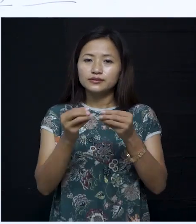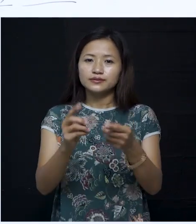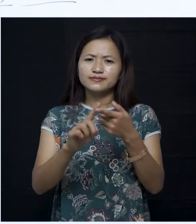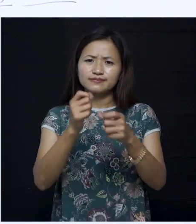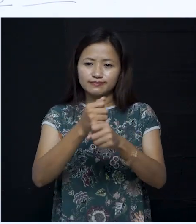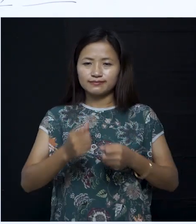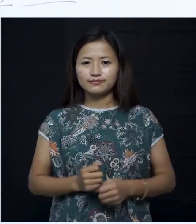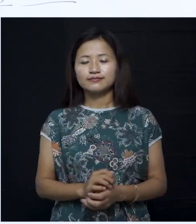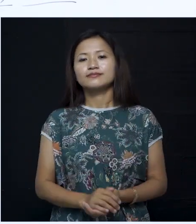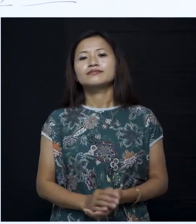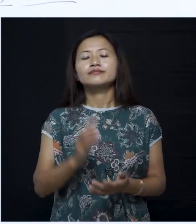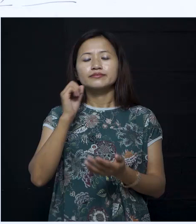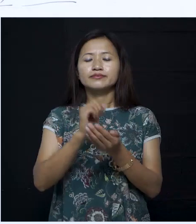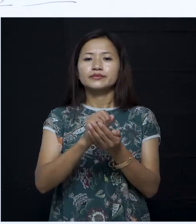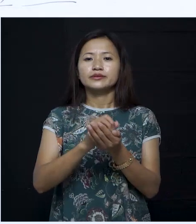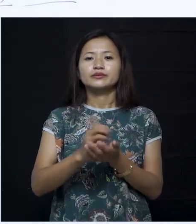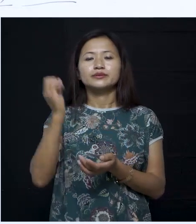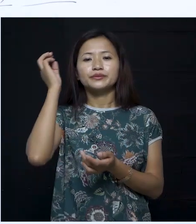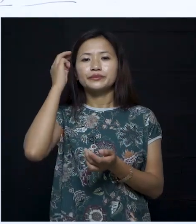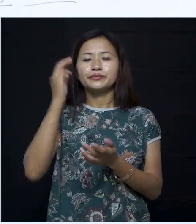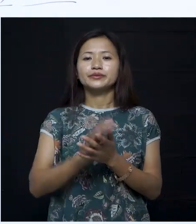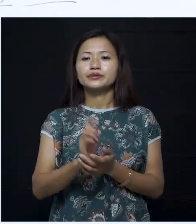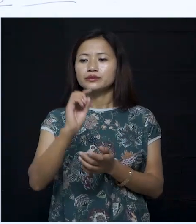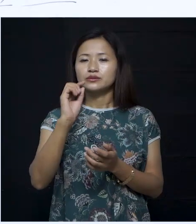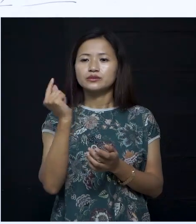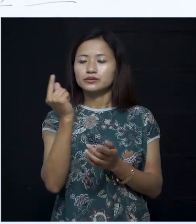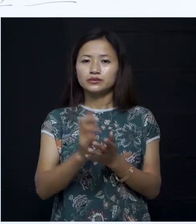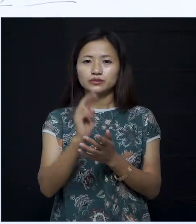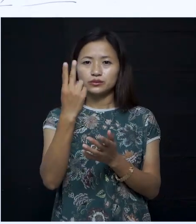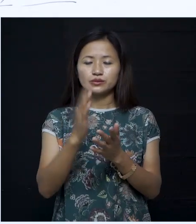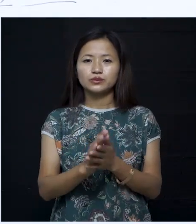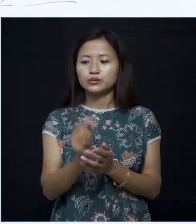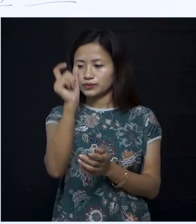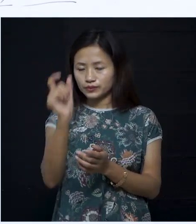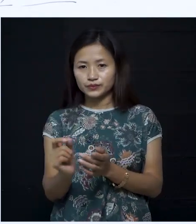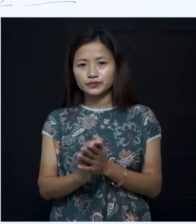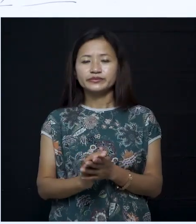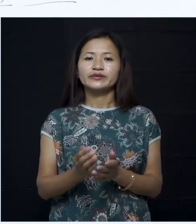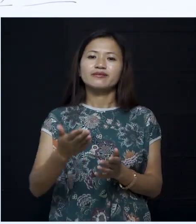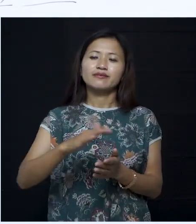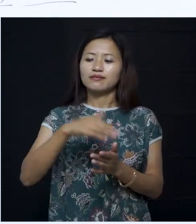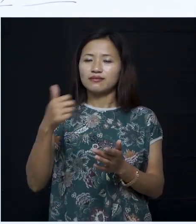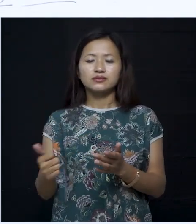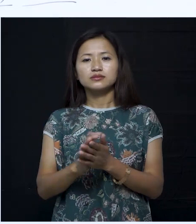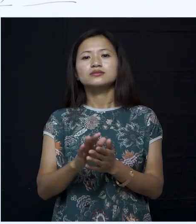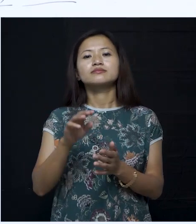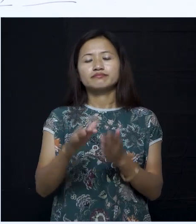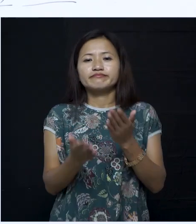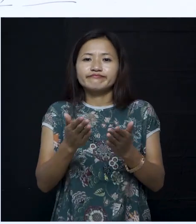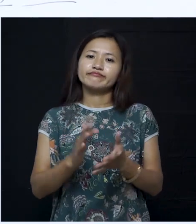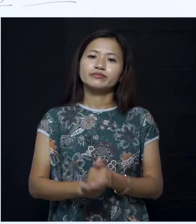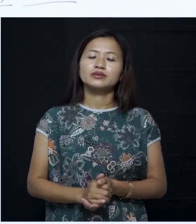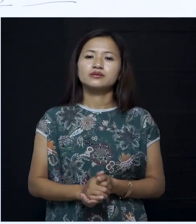example. So you have to keep this in your mind while using these two words. The others, I know you can manage it, right? But for